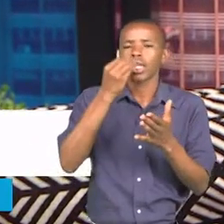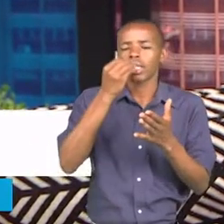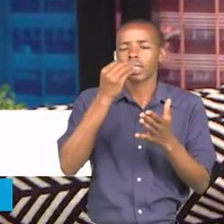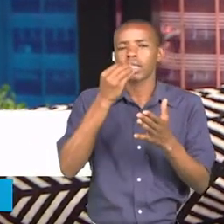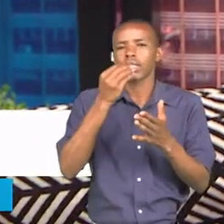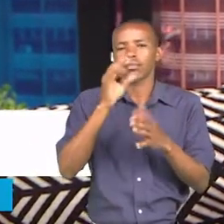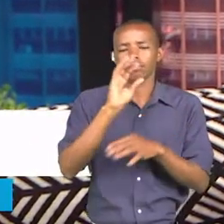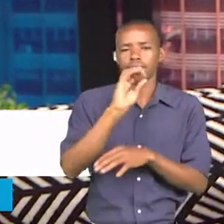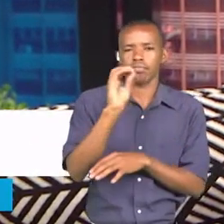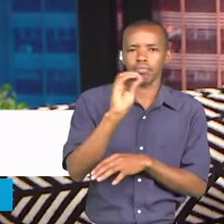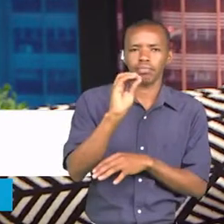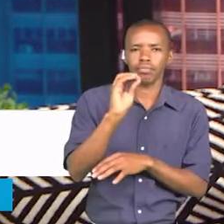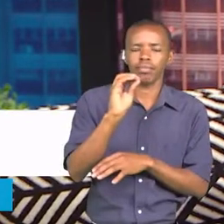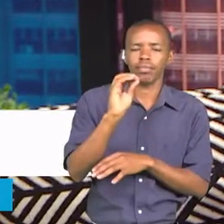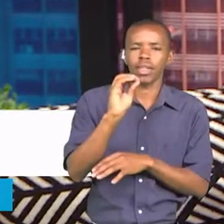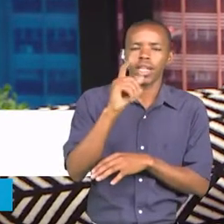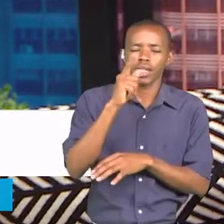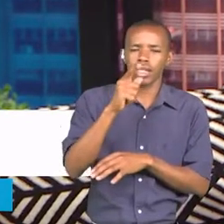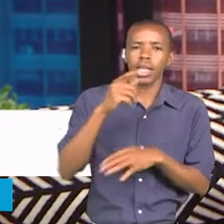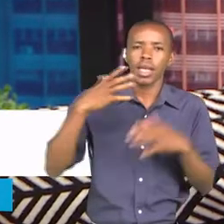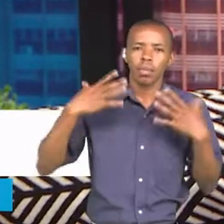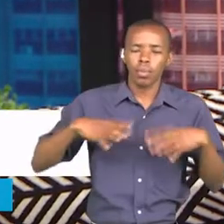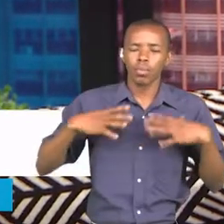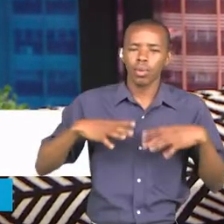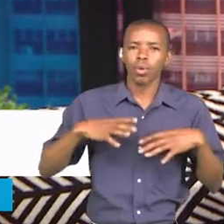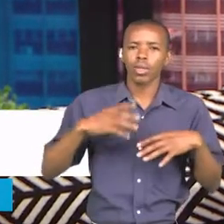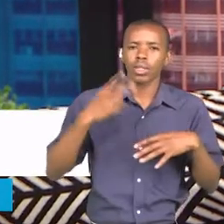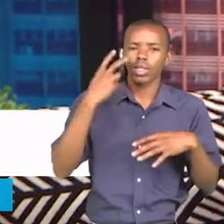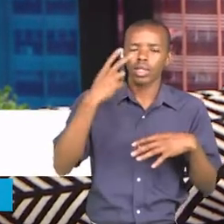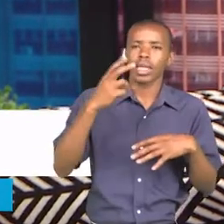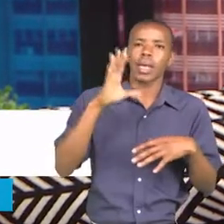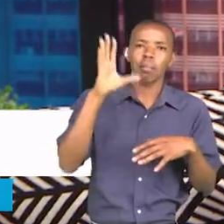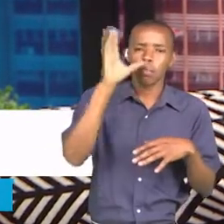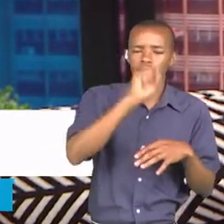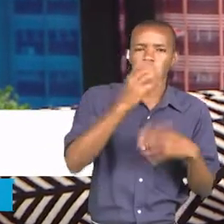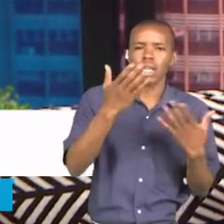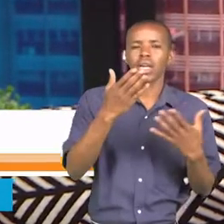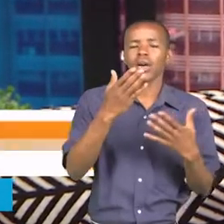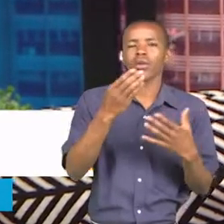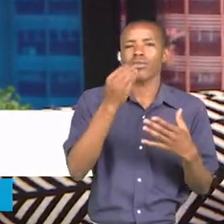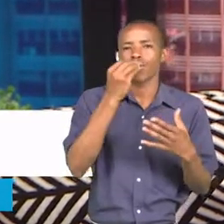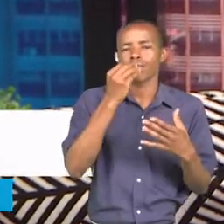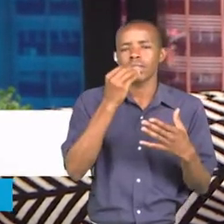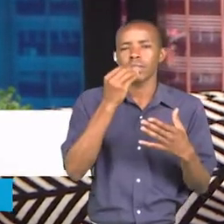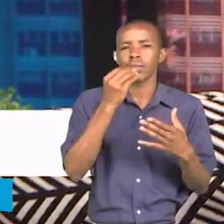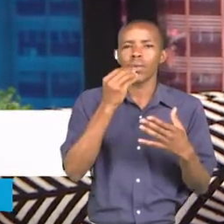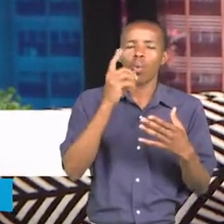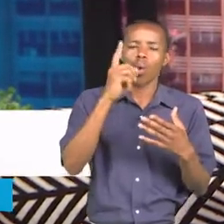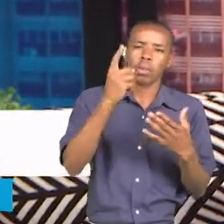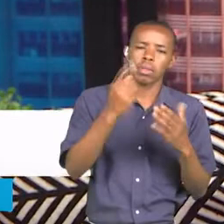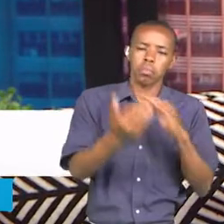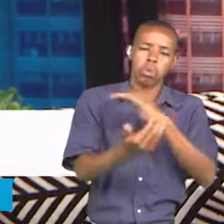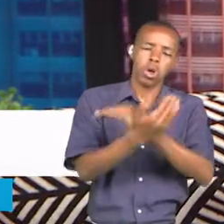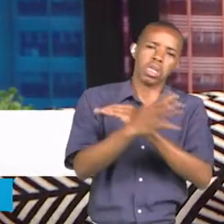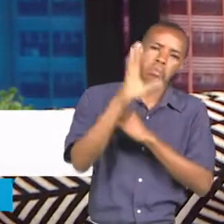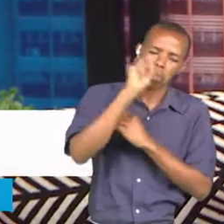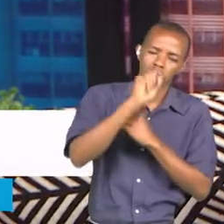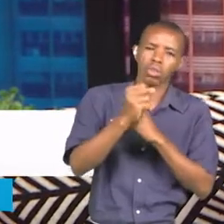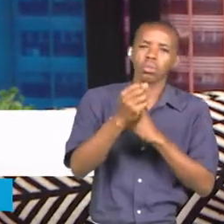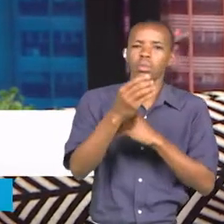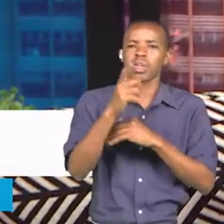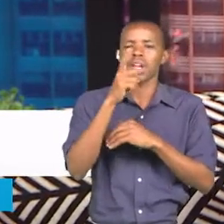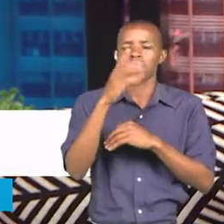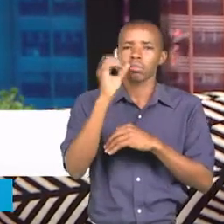day. Okay. So these number of people, you will find them, you know, missing maybe two meals and eating one meal a day. Mm-hmm. And when you go to